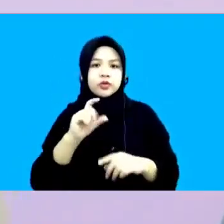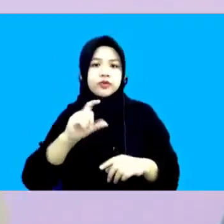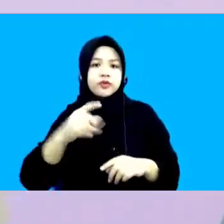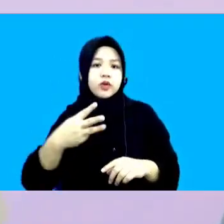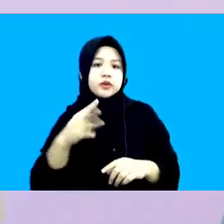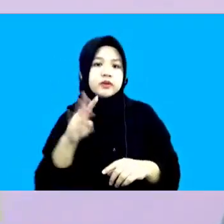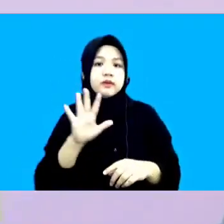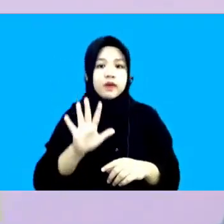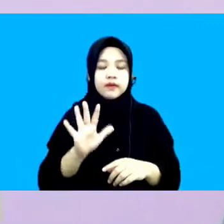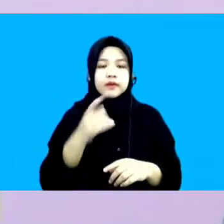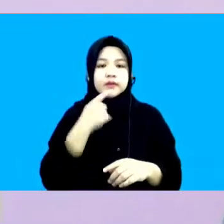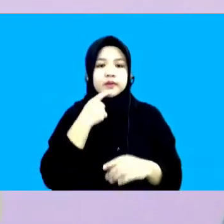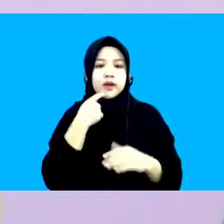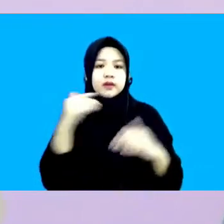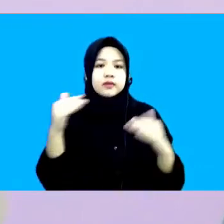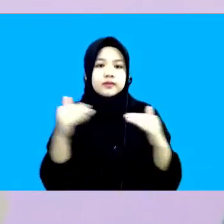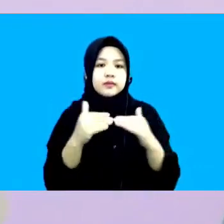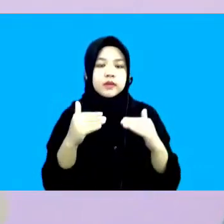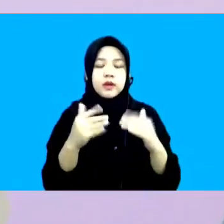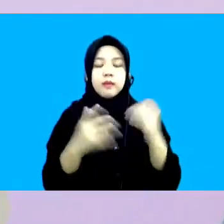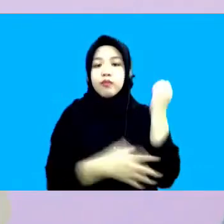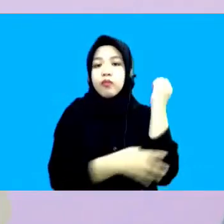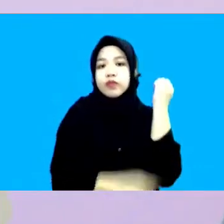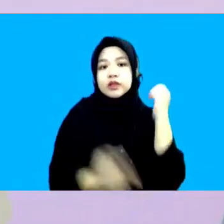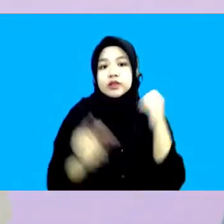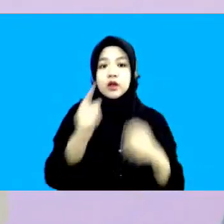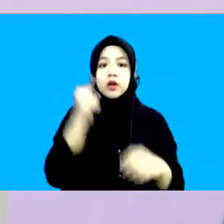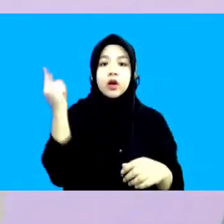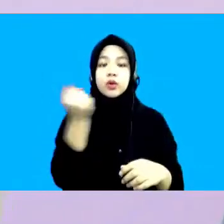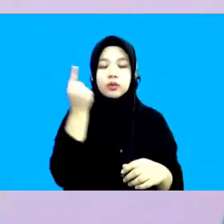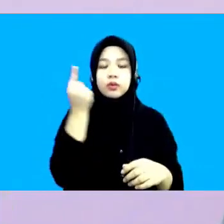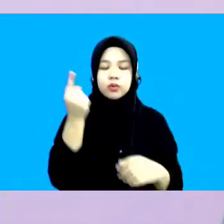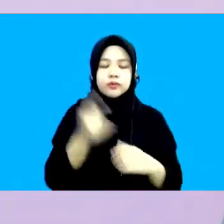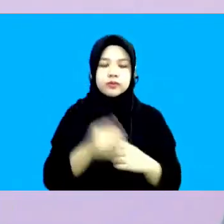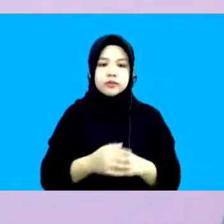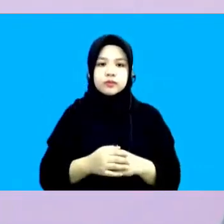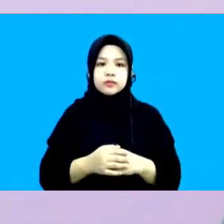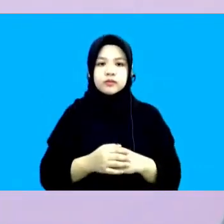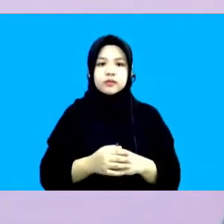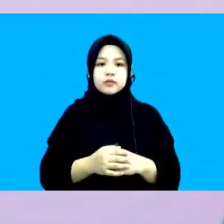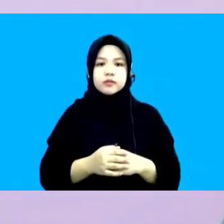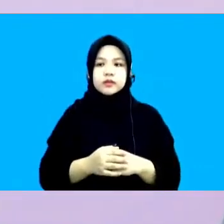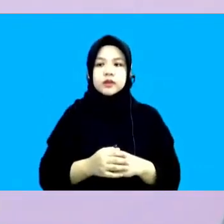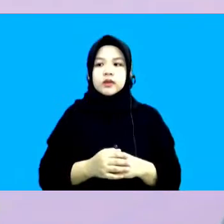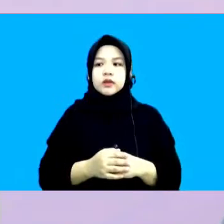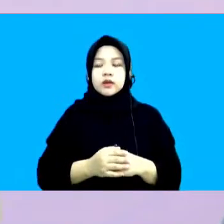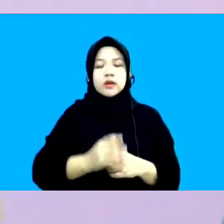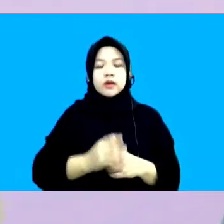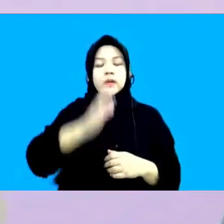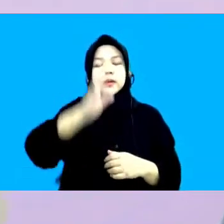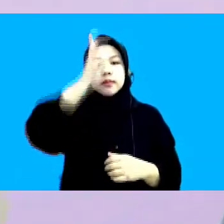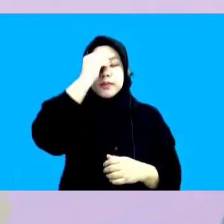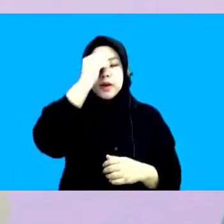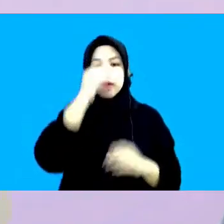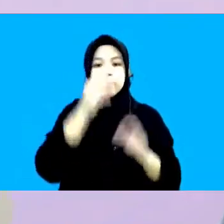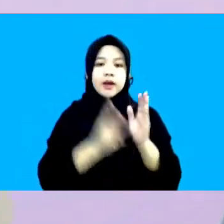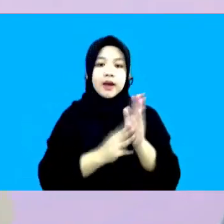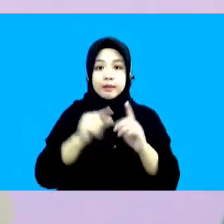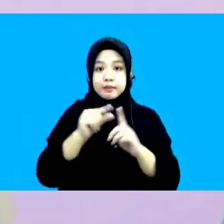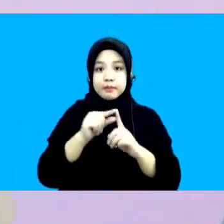to national MPIs, to local MPIs that communities themselves put together to help